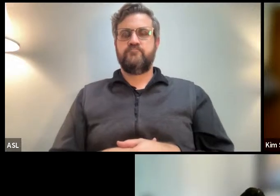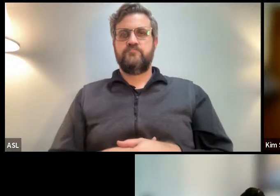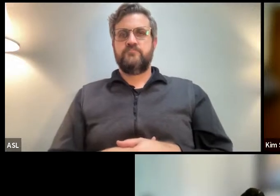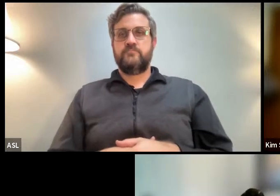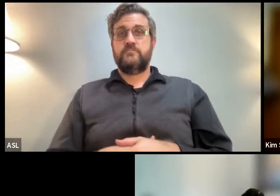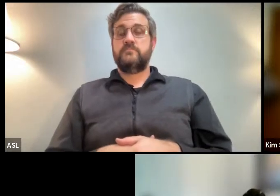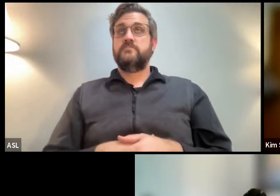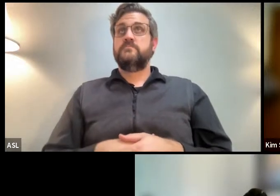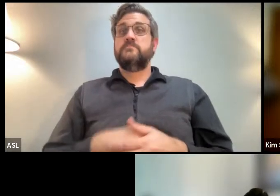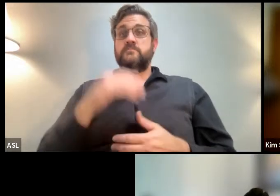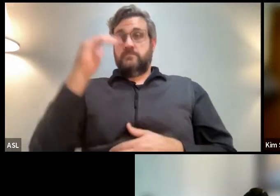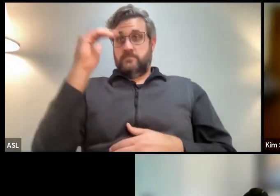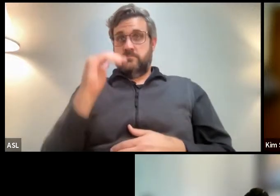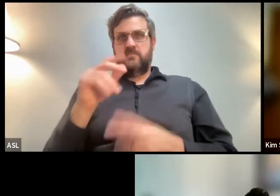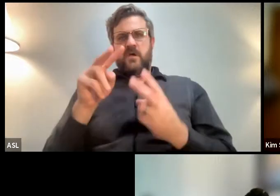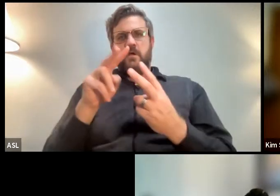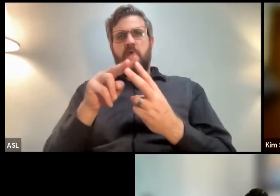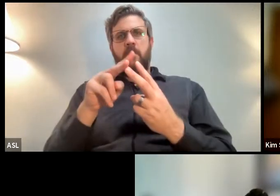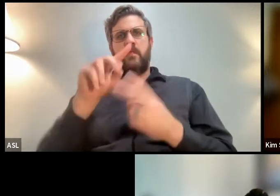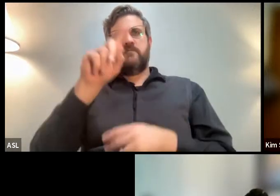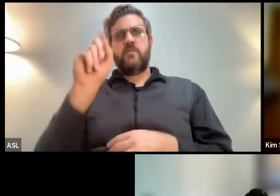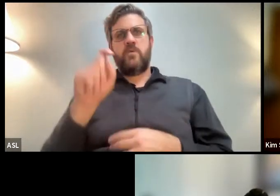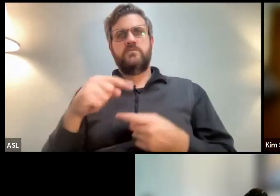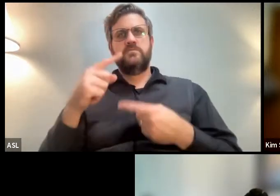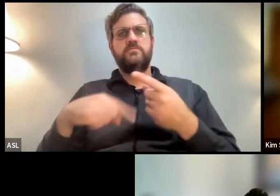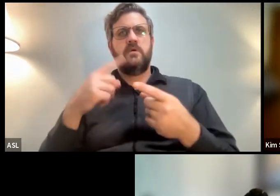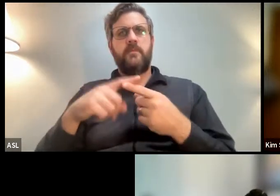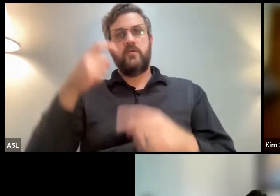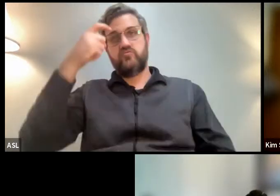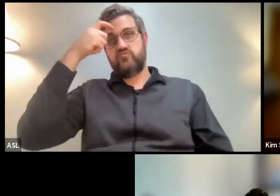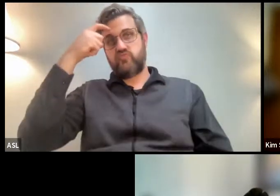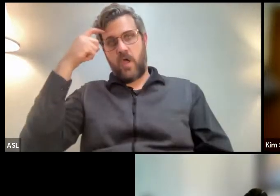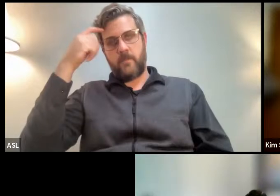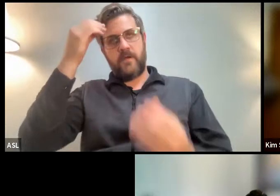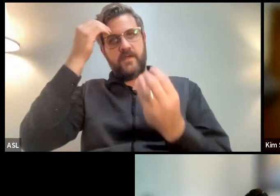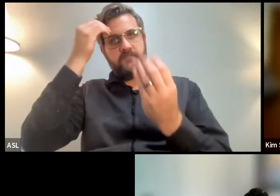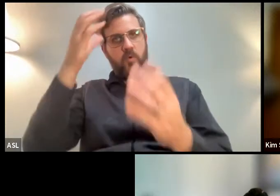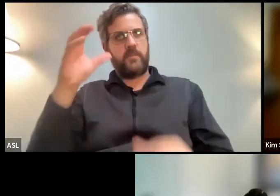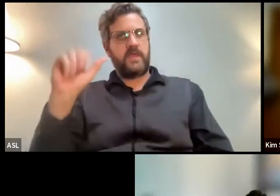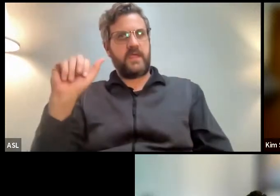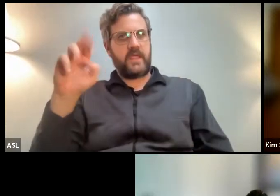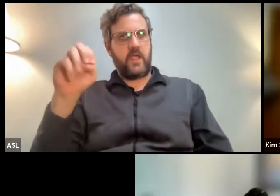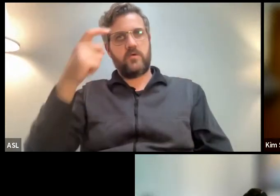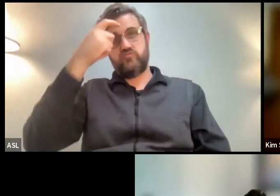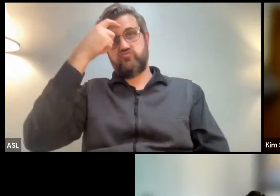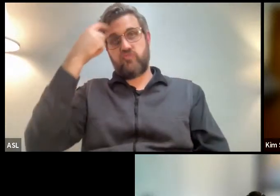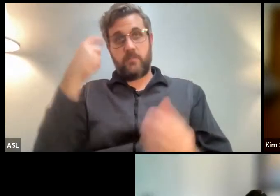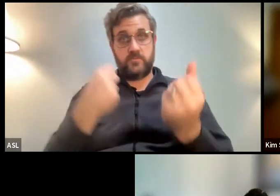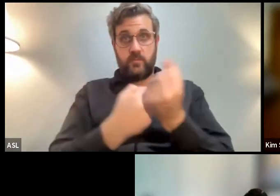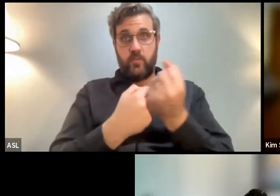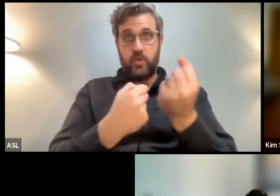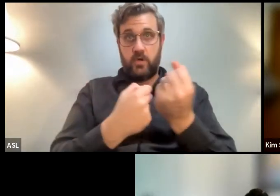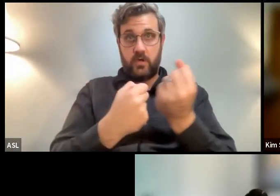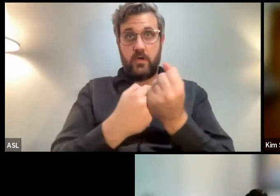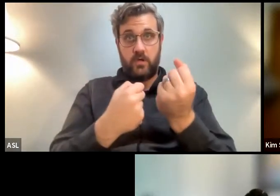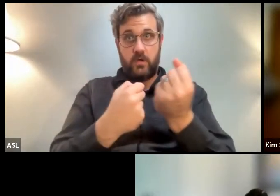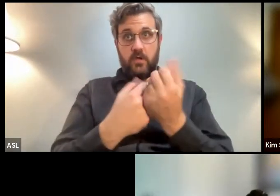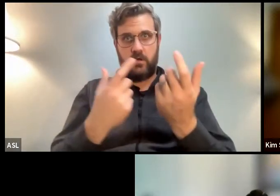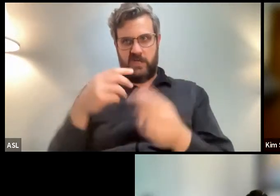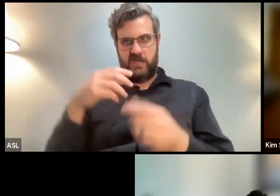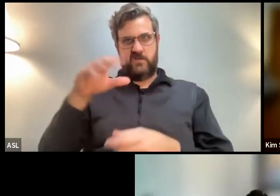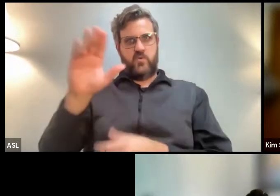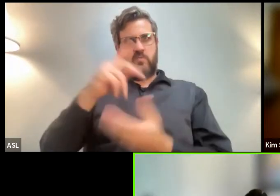And then we've got a couple of questions about trauma-informed care or trauma supports that are supported in your